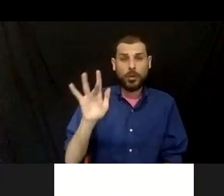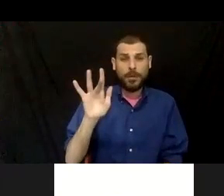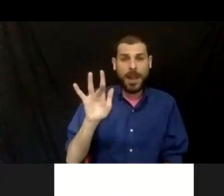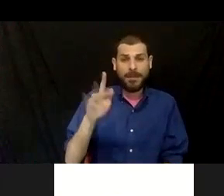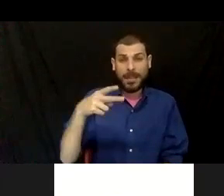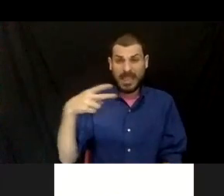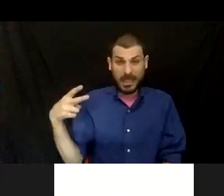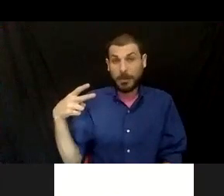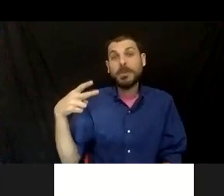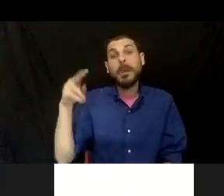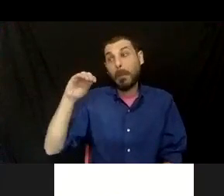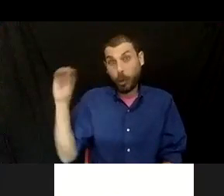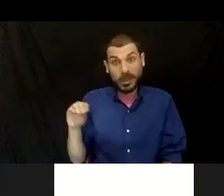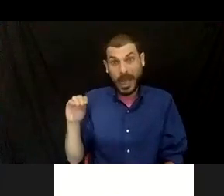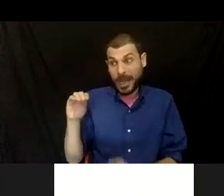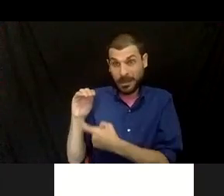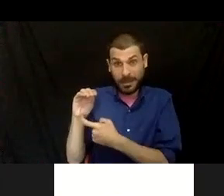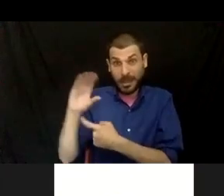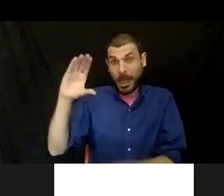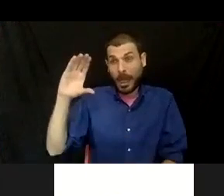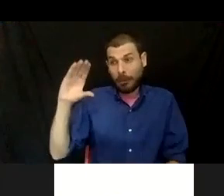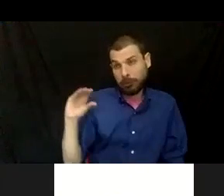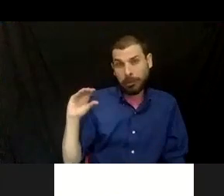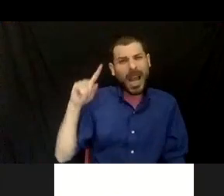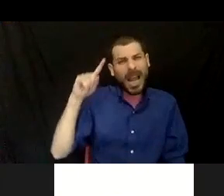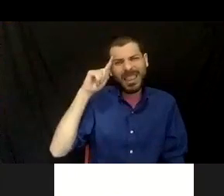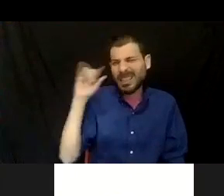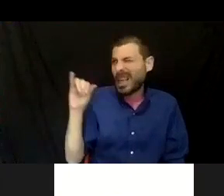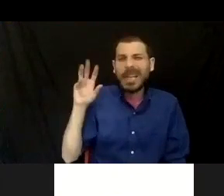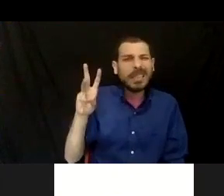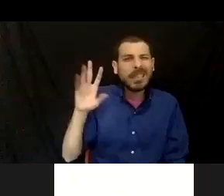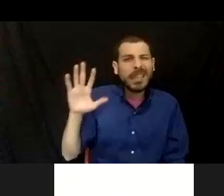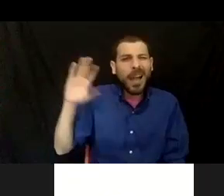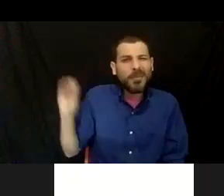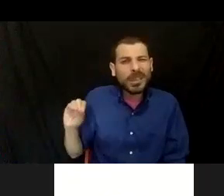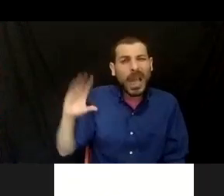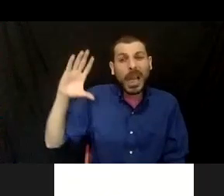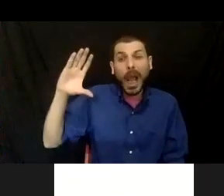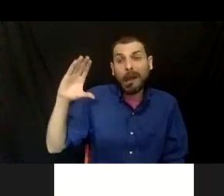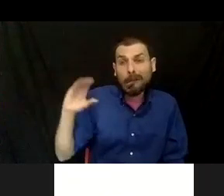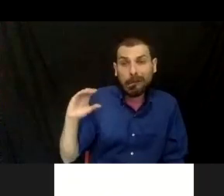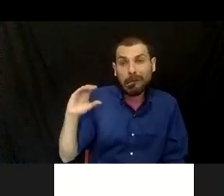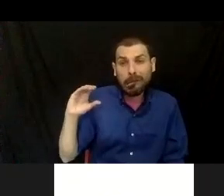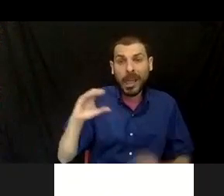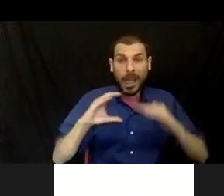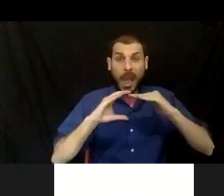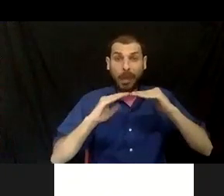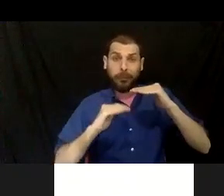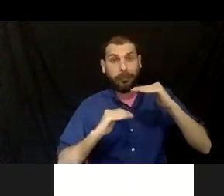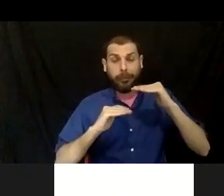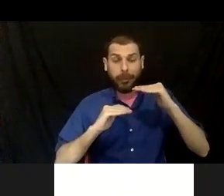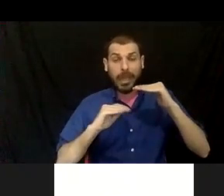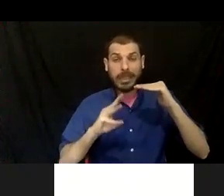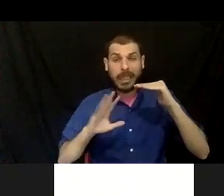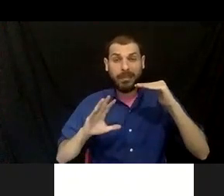that's basically, I think it comes out to about 65% of what you were earning, but then that's capped at